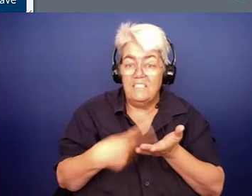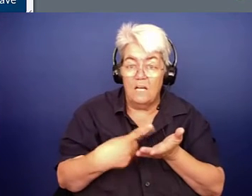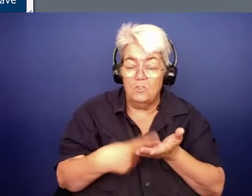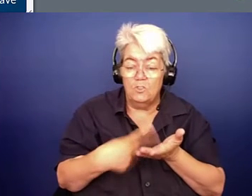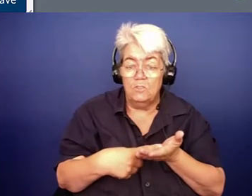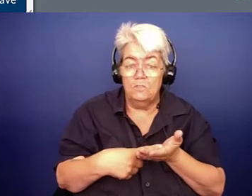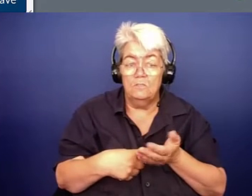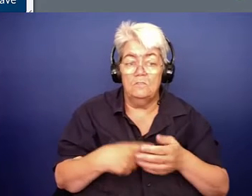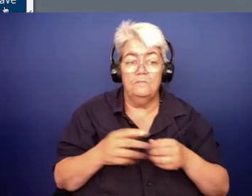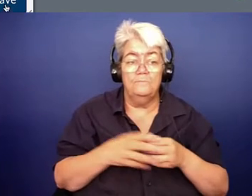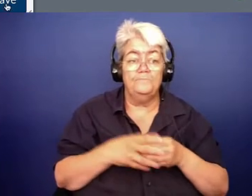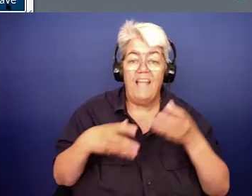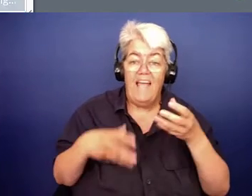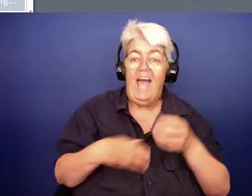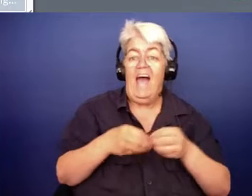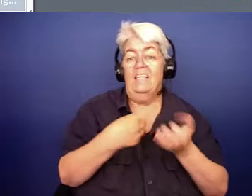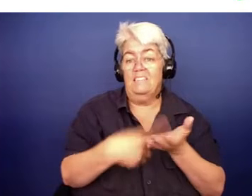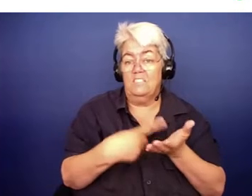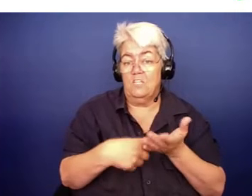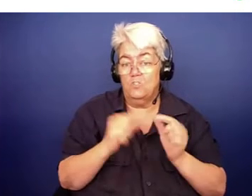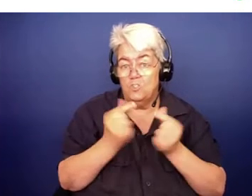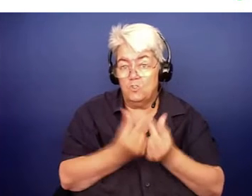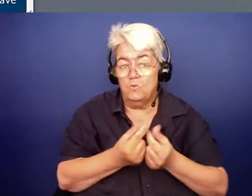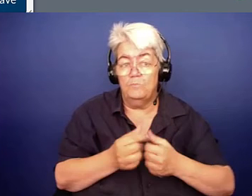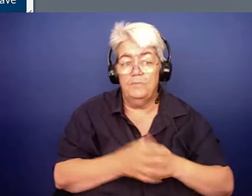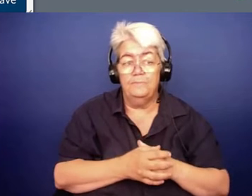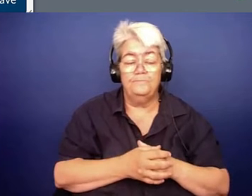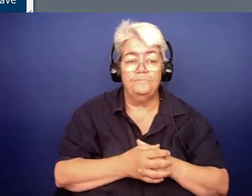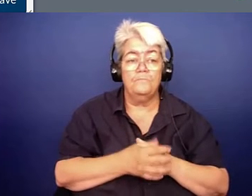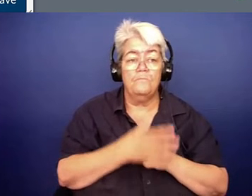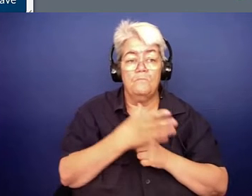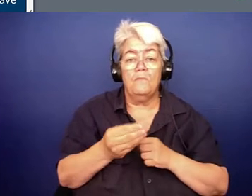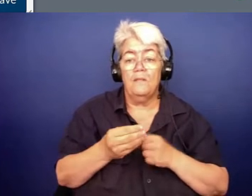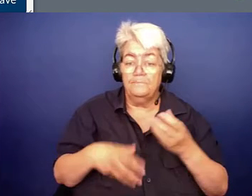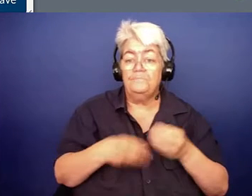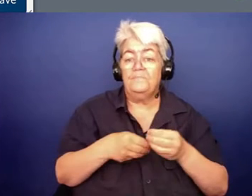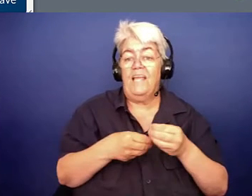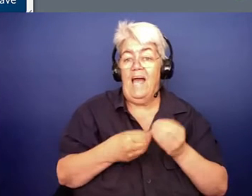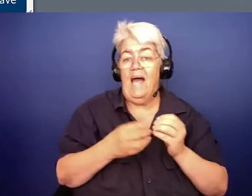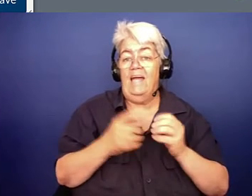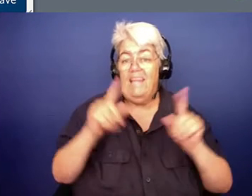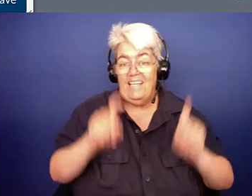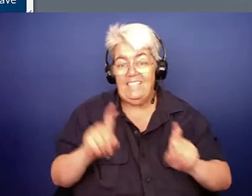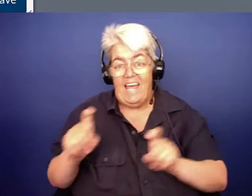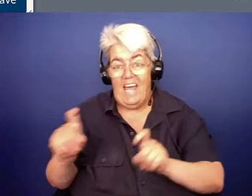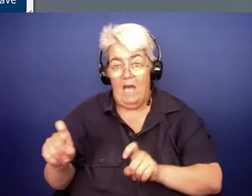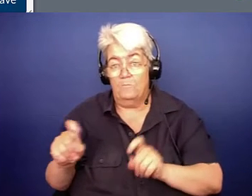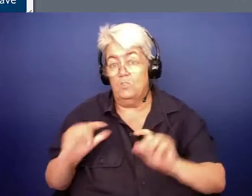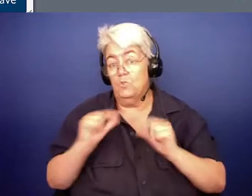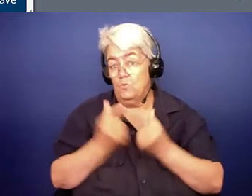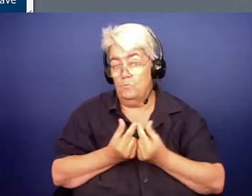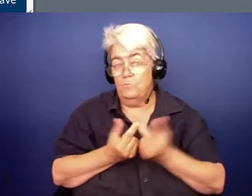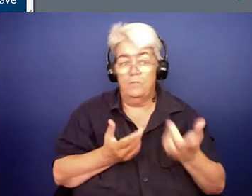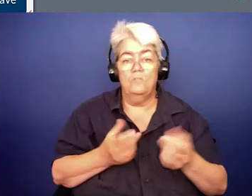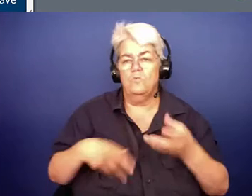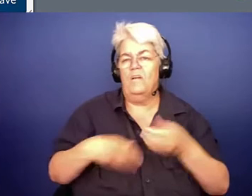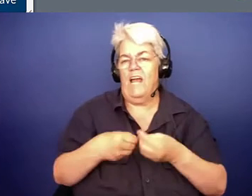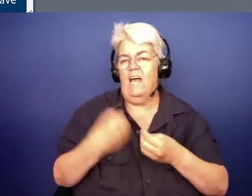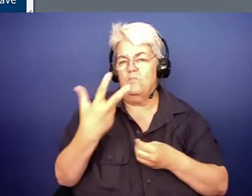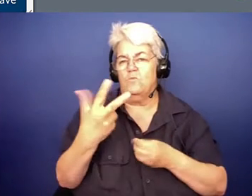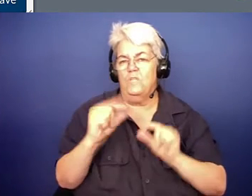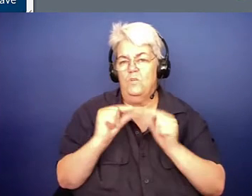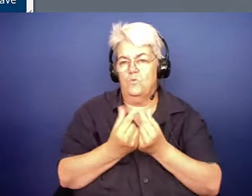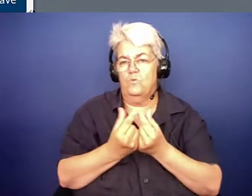a discussions group. And we'll add an exams group. So we're going to add 3 groups